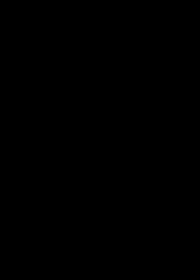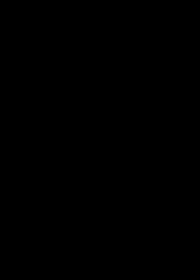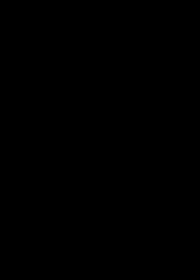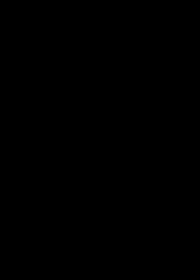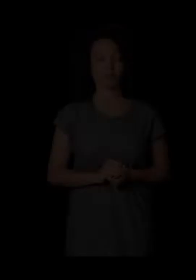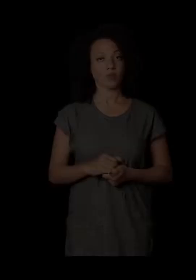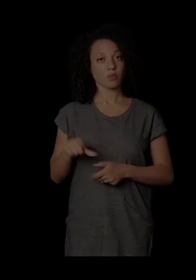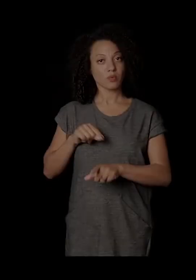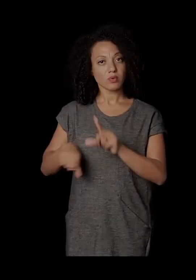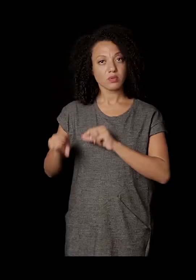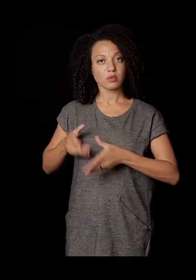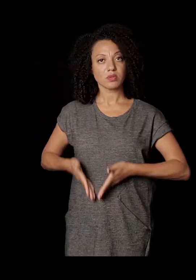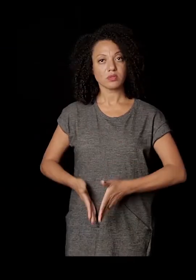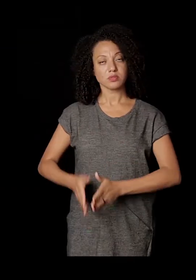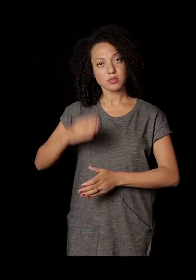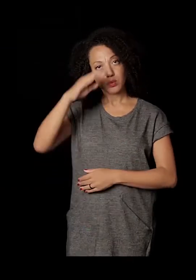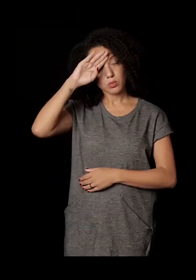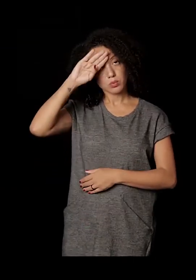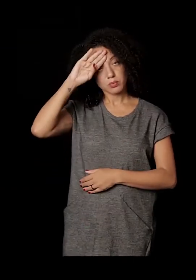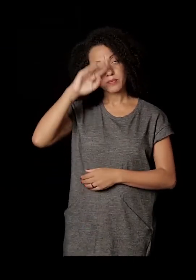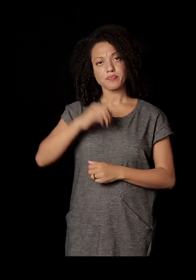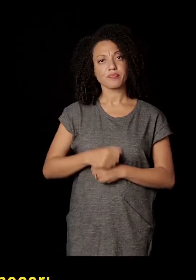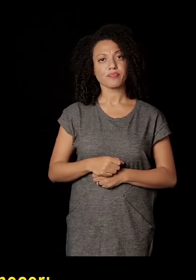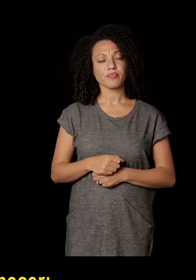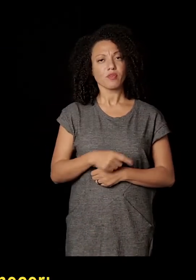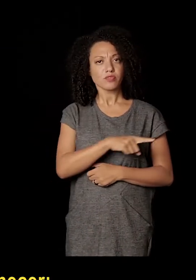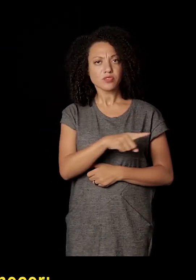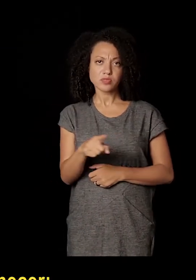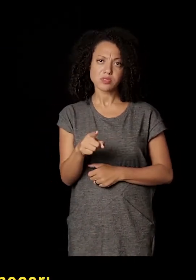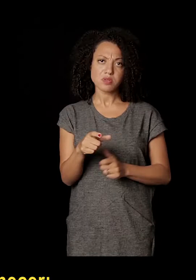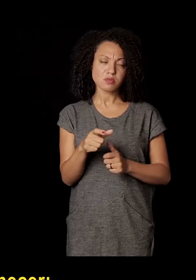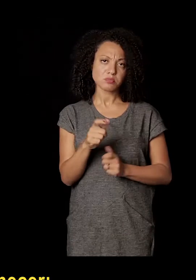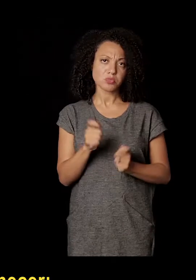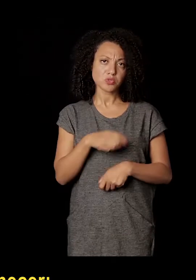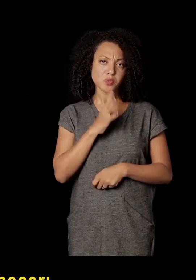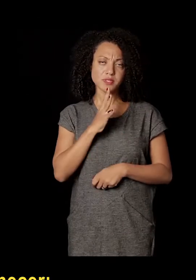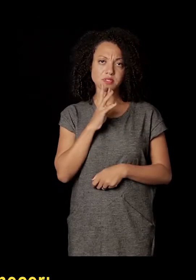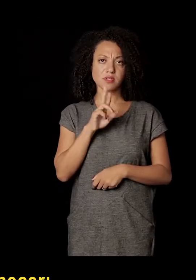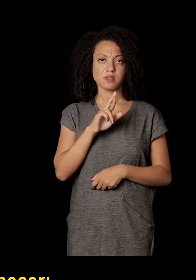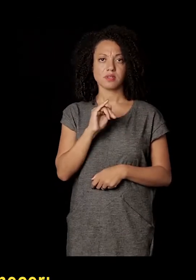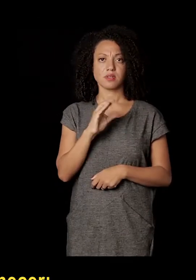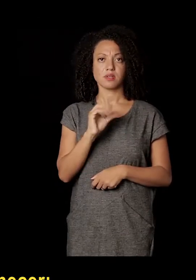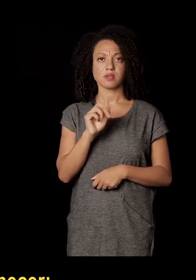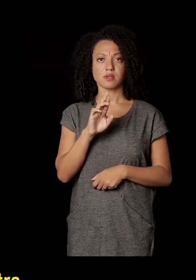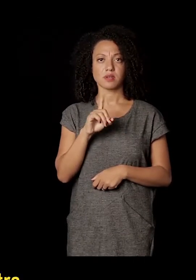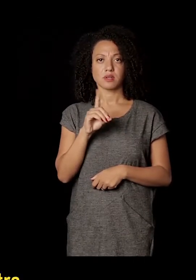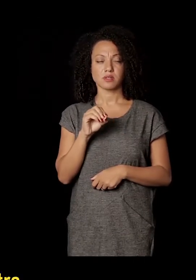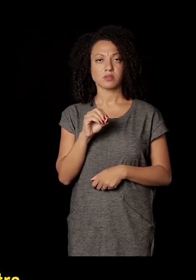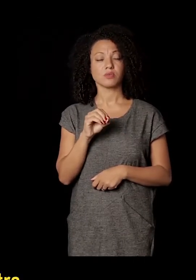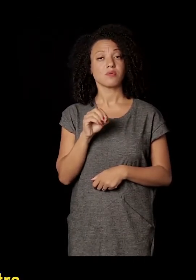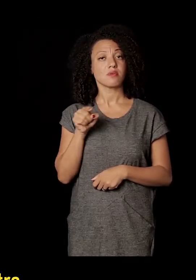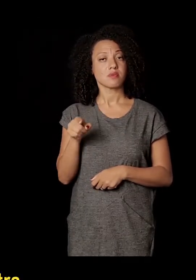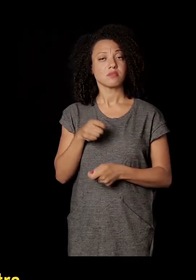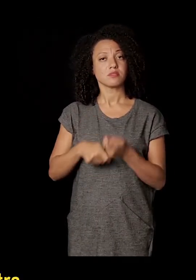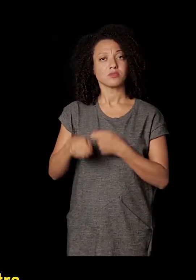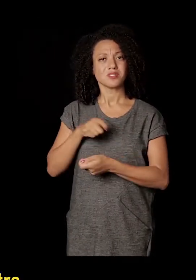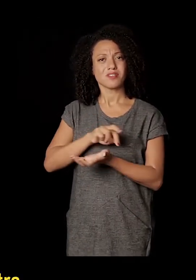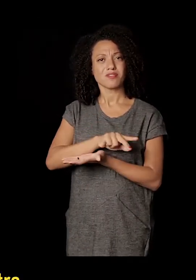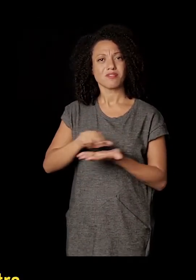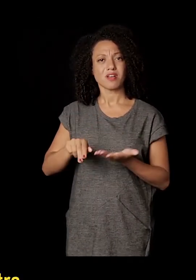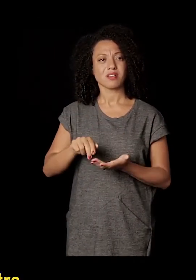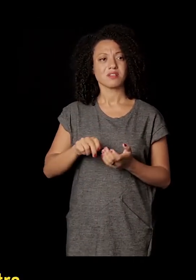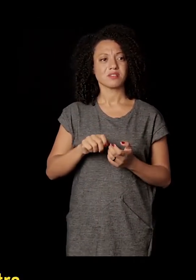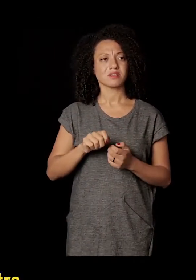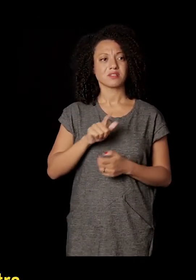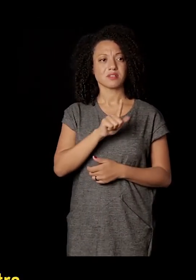because this is a Cuban-born curator who many of you might know, Ricardo Vieira, who actually runs a